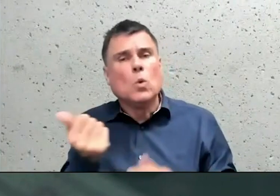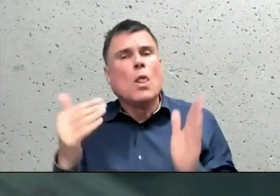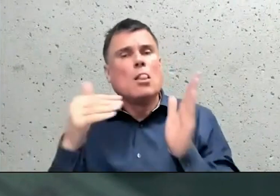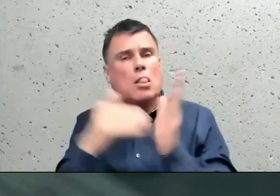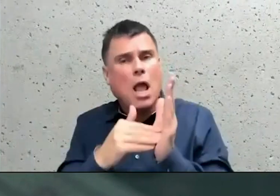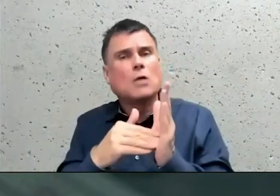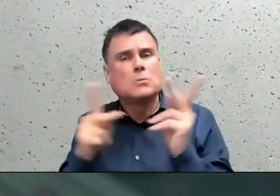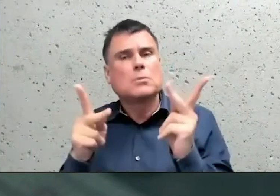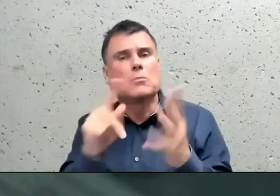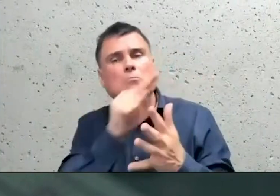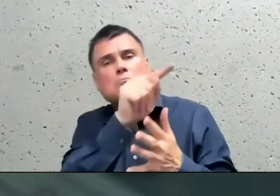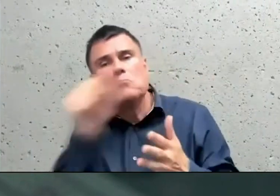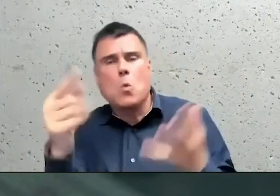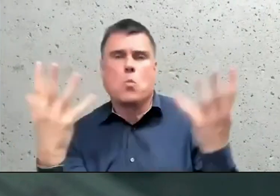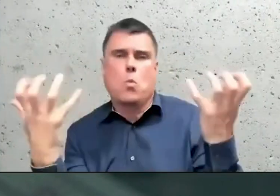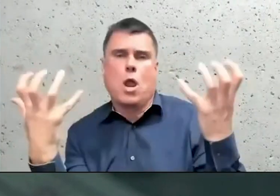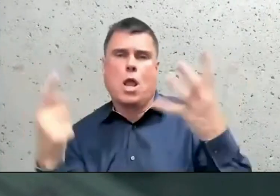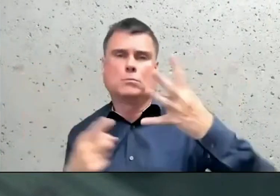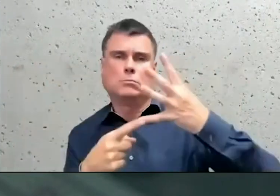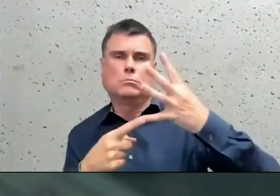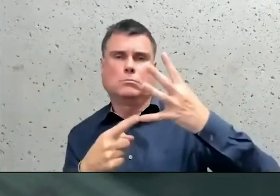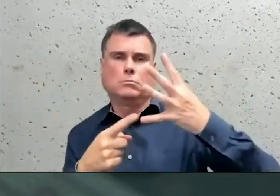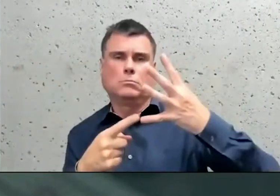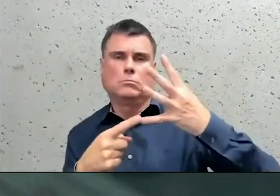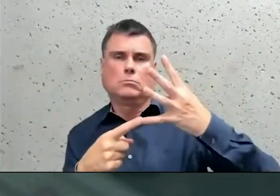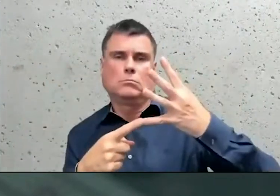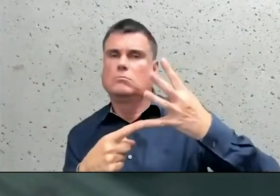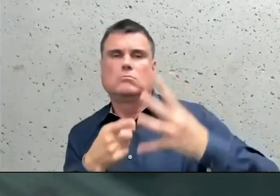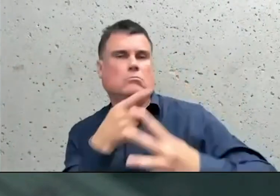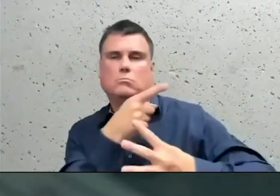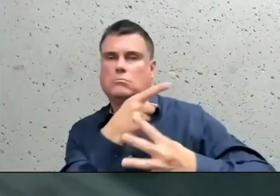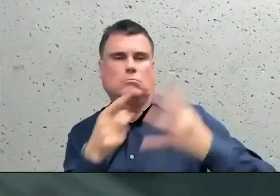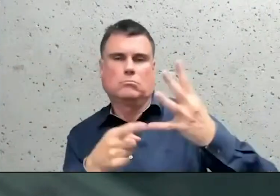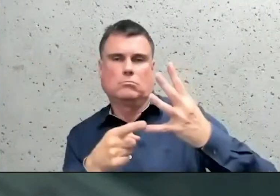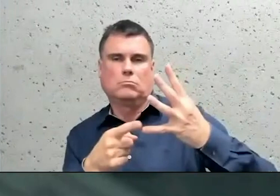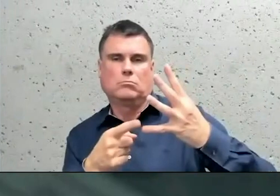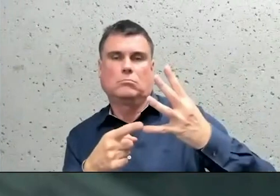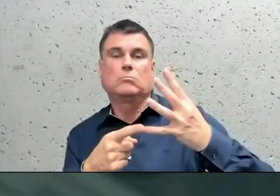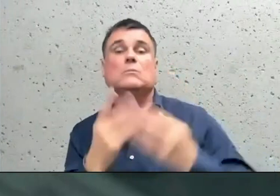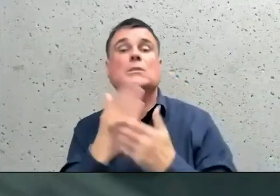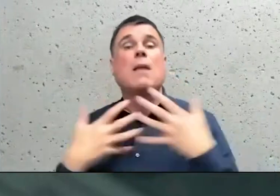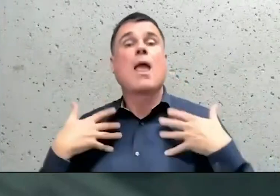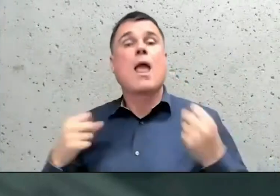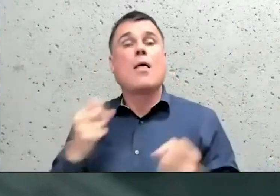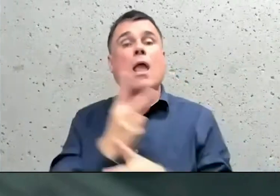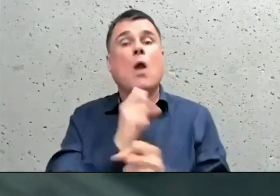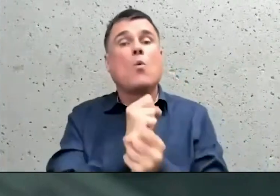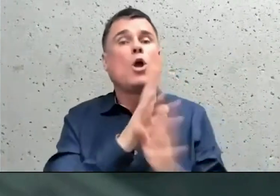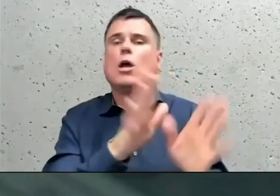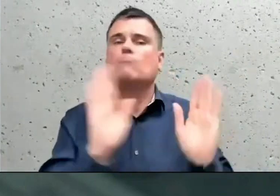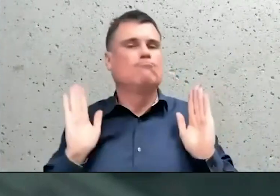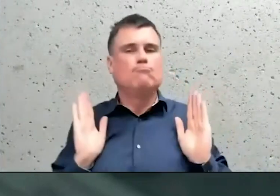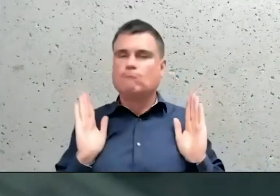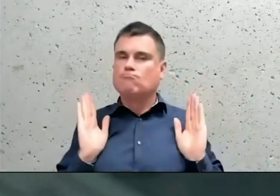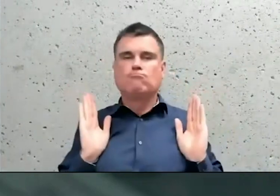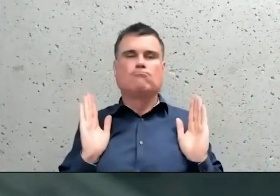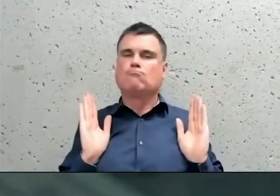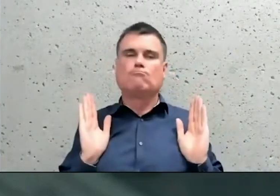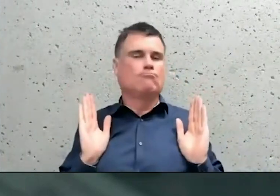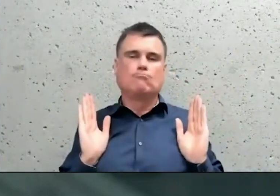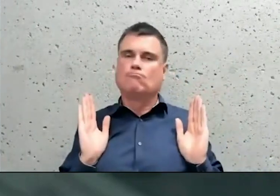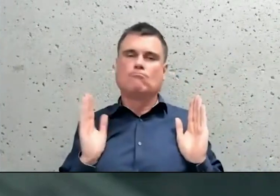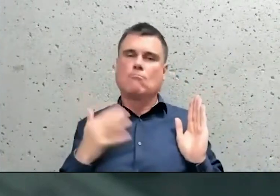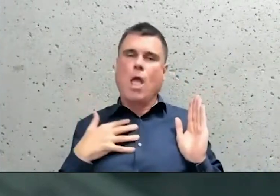that some healthcare workers have said that this is the only option they would consider right now. I will say there's other vaccines in